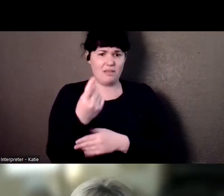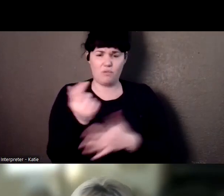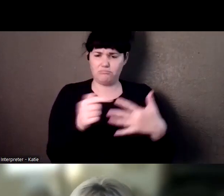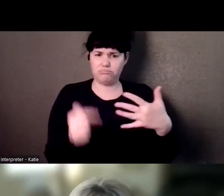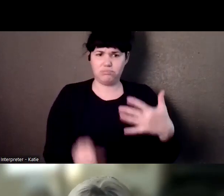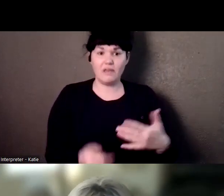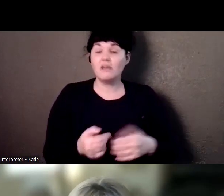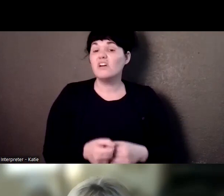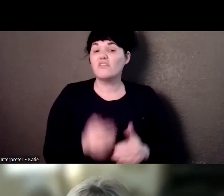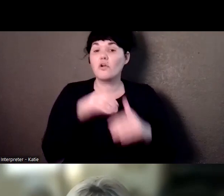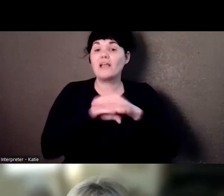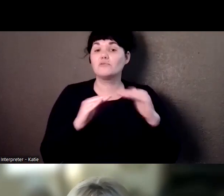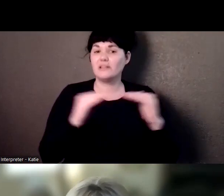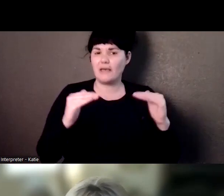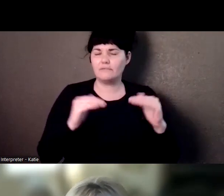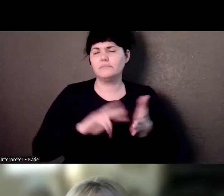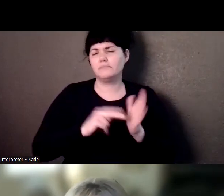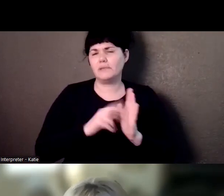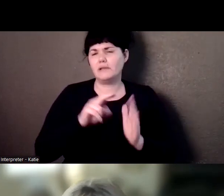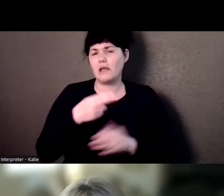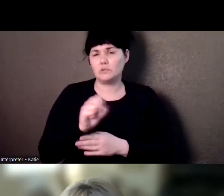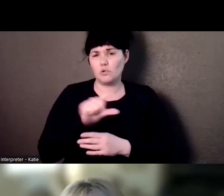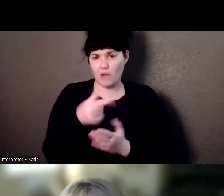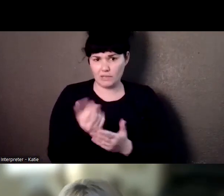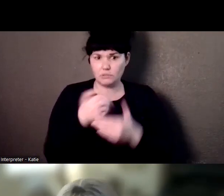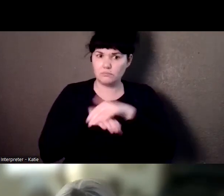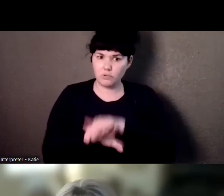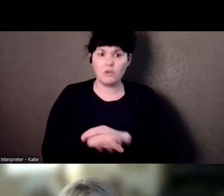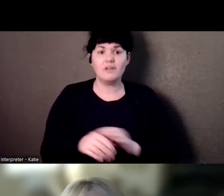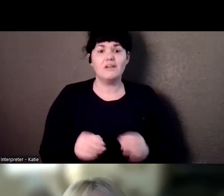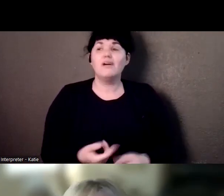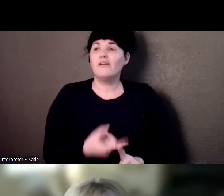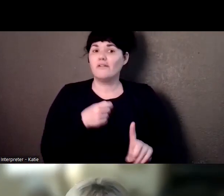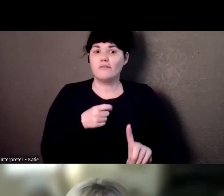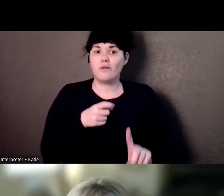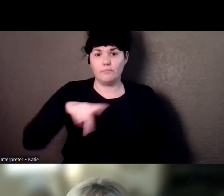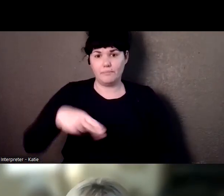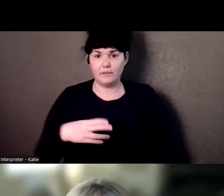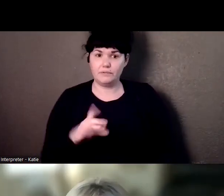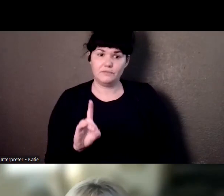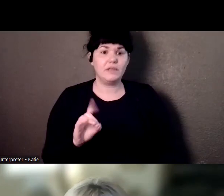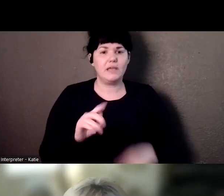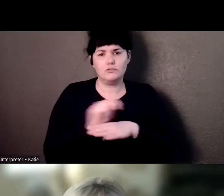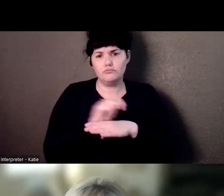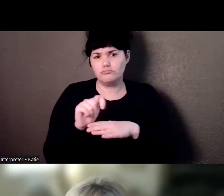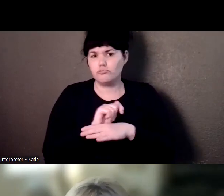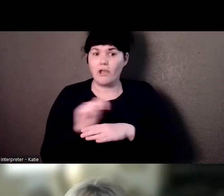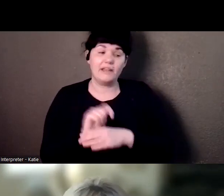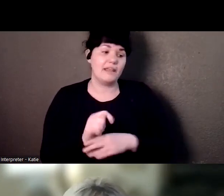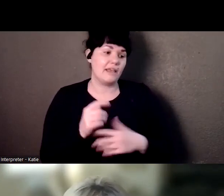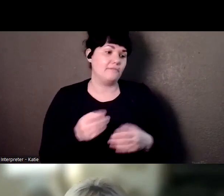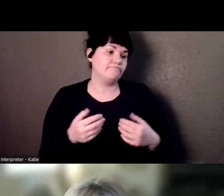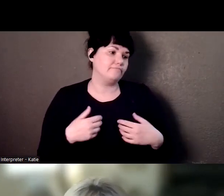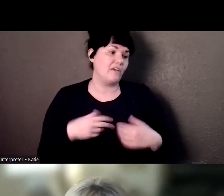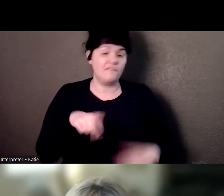to professional doctorate degree training for physicians and physical therapists and others. There's